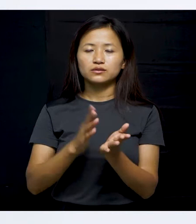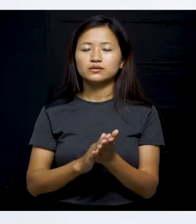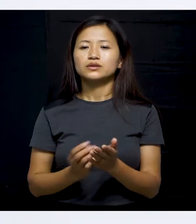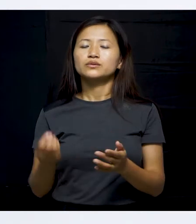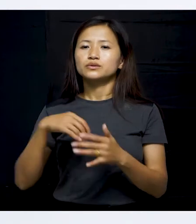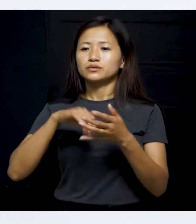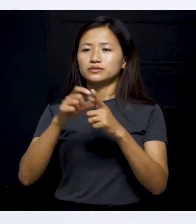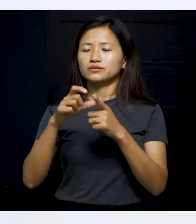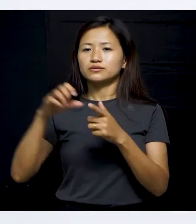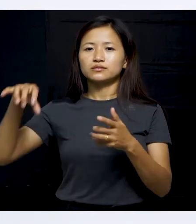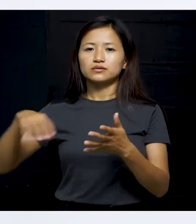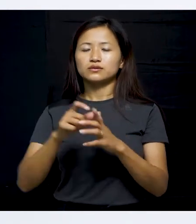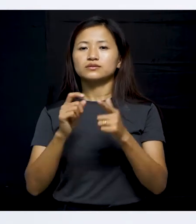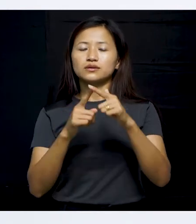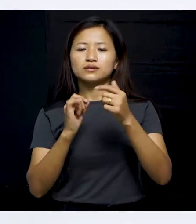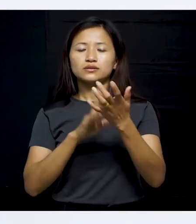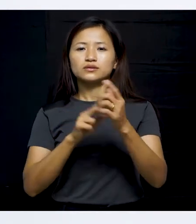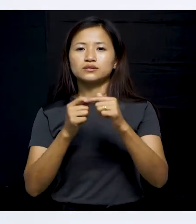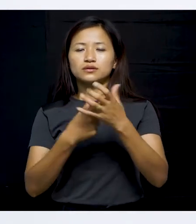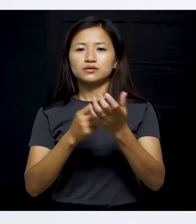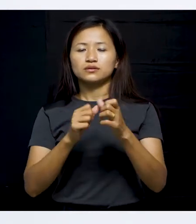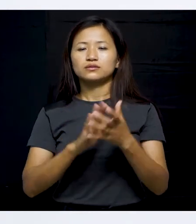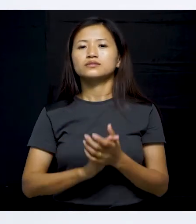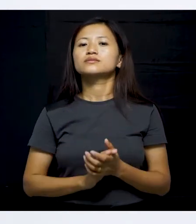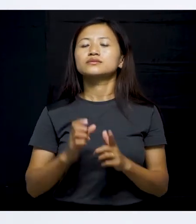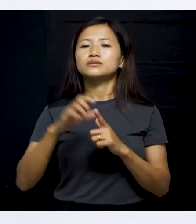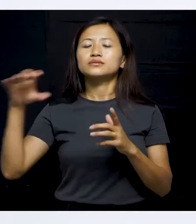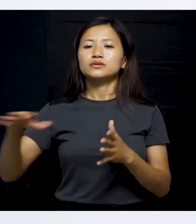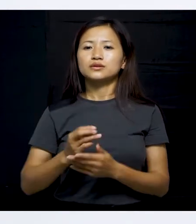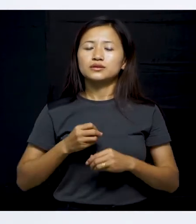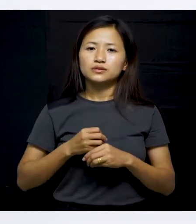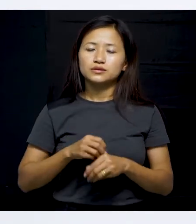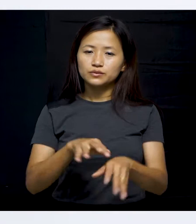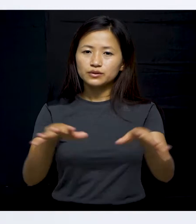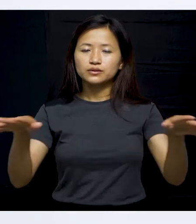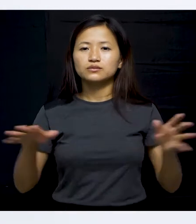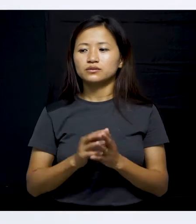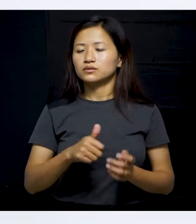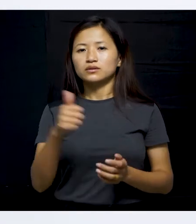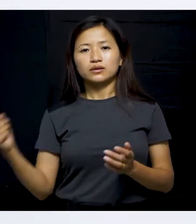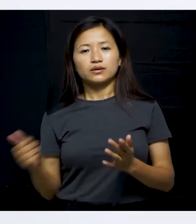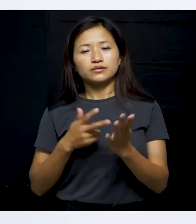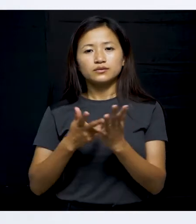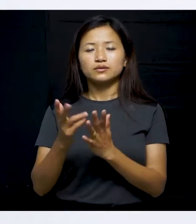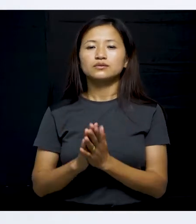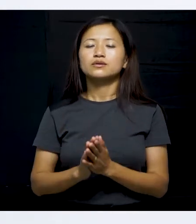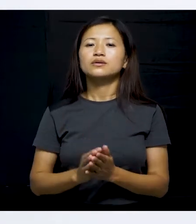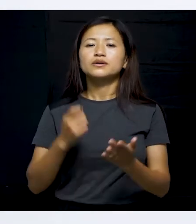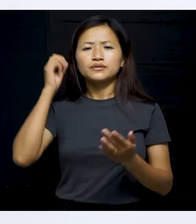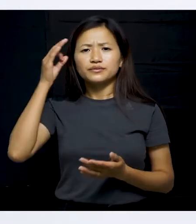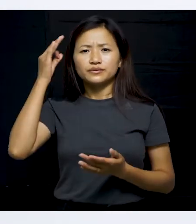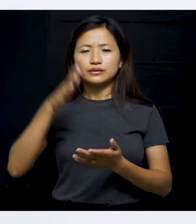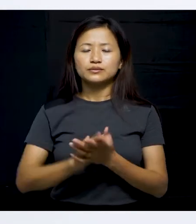Tirap district, and this way it spread to other villages as well. However, Reverend Miles Bronson, he was